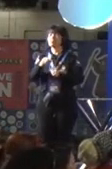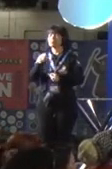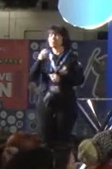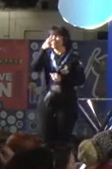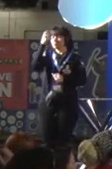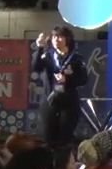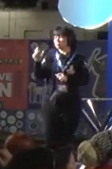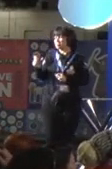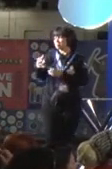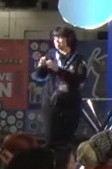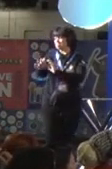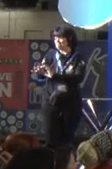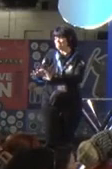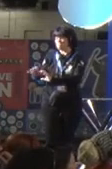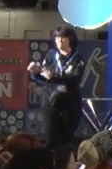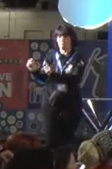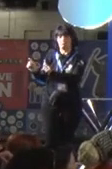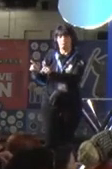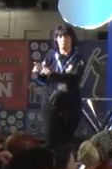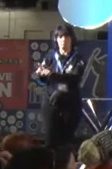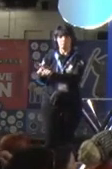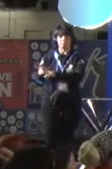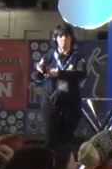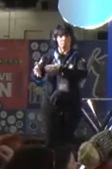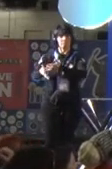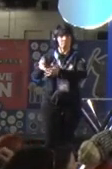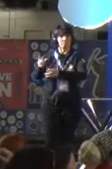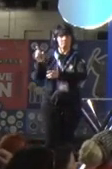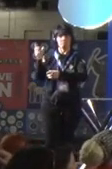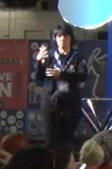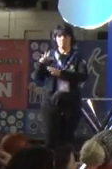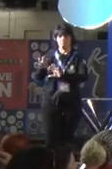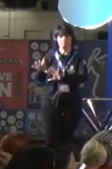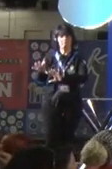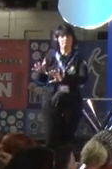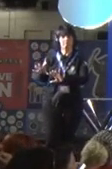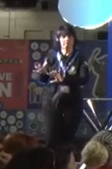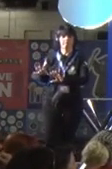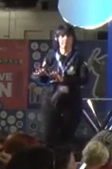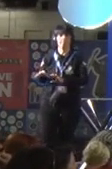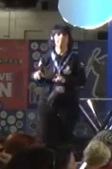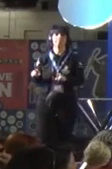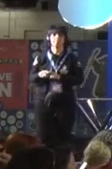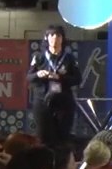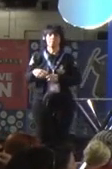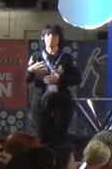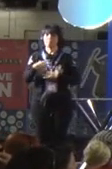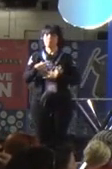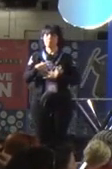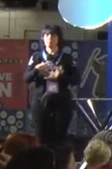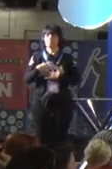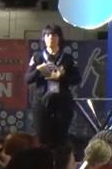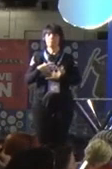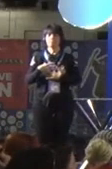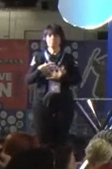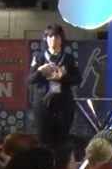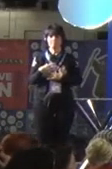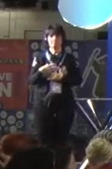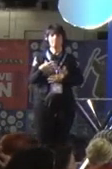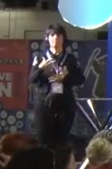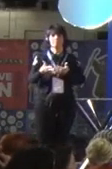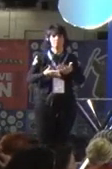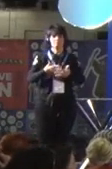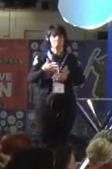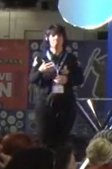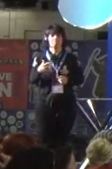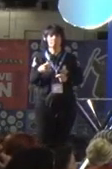your output. I think I'm like most authors, you know, very sensitive. And to an extent, I've had